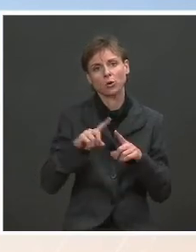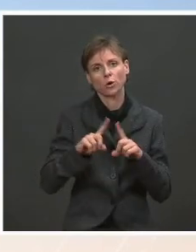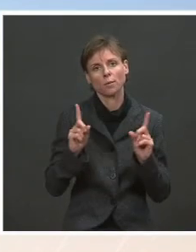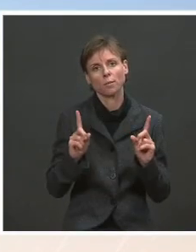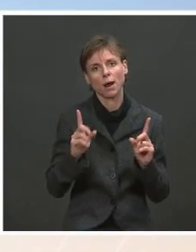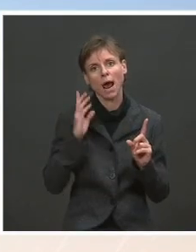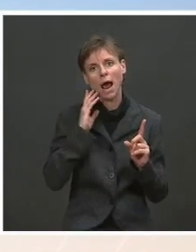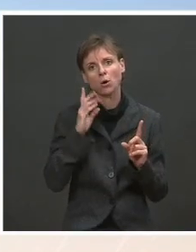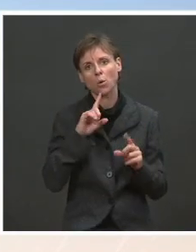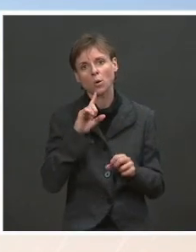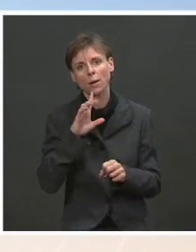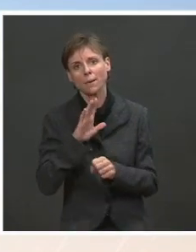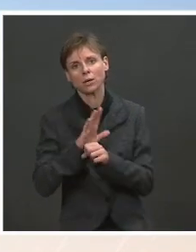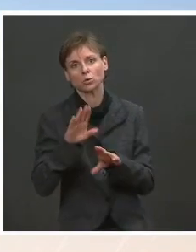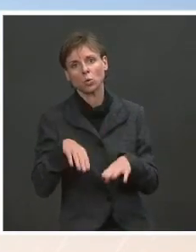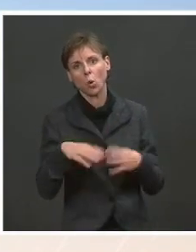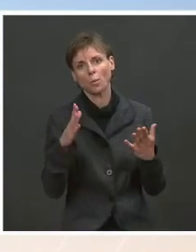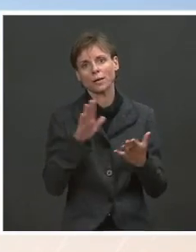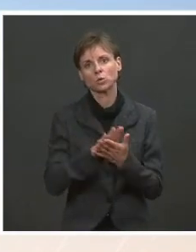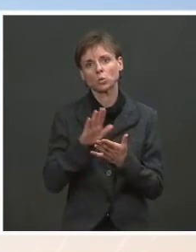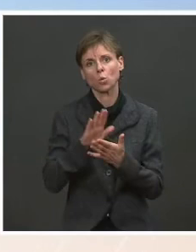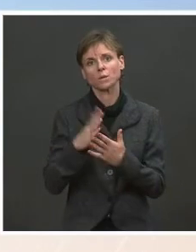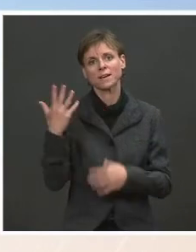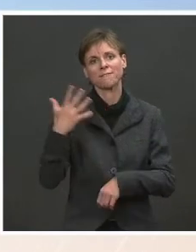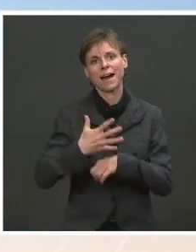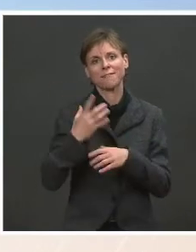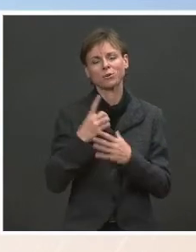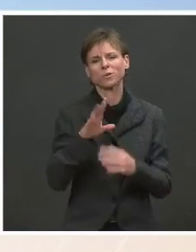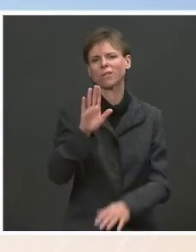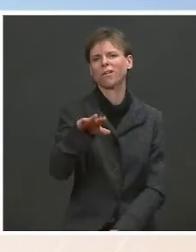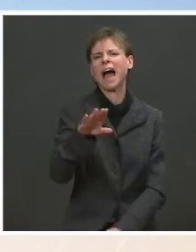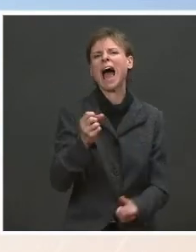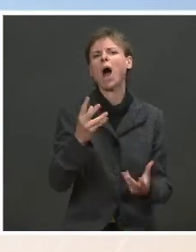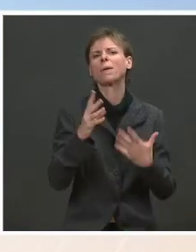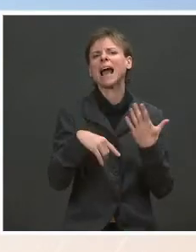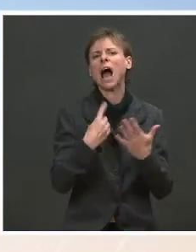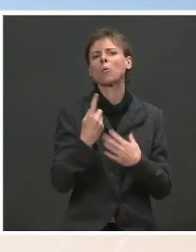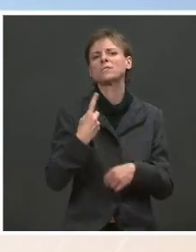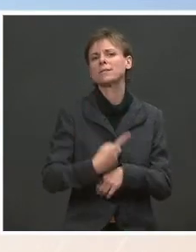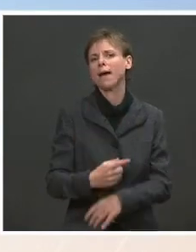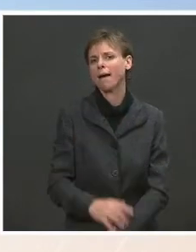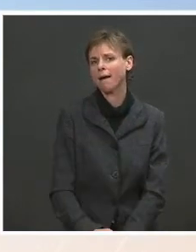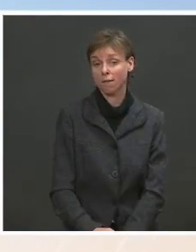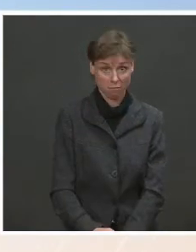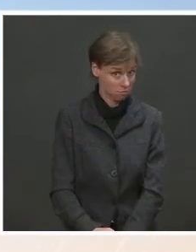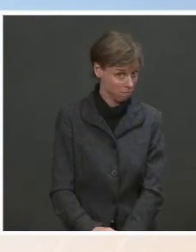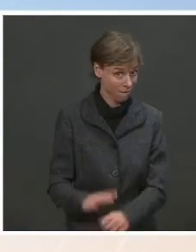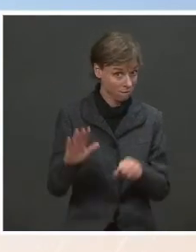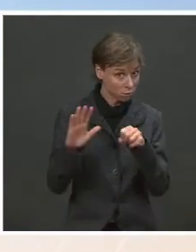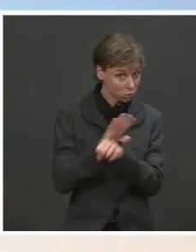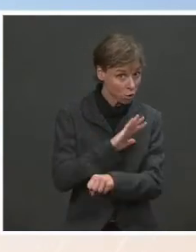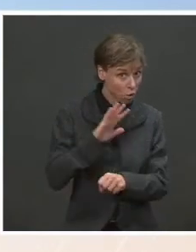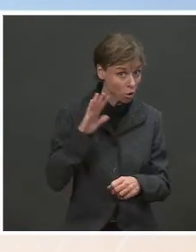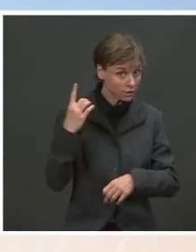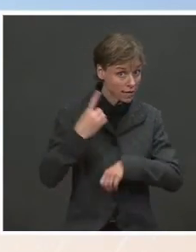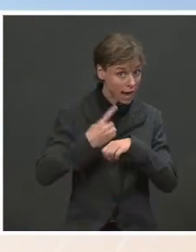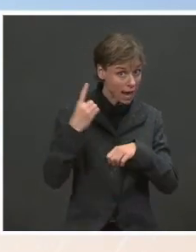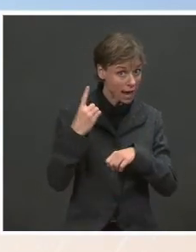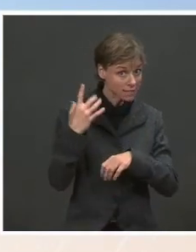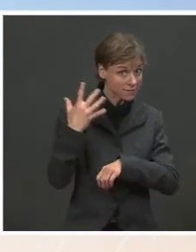trying to open schools 5 days a week. How many hours a day would that include? Are you pushing for full school days 5 days a